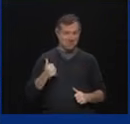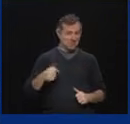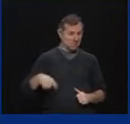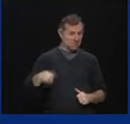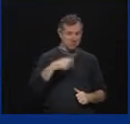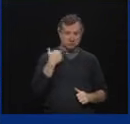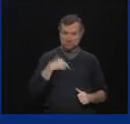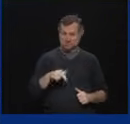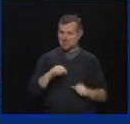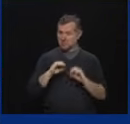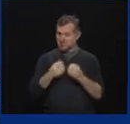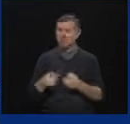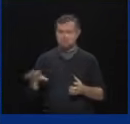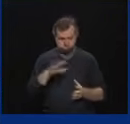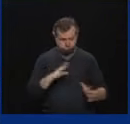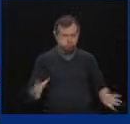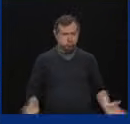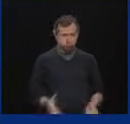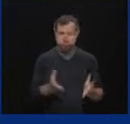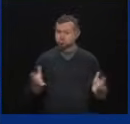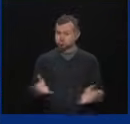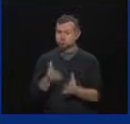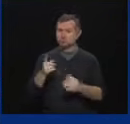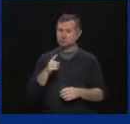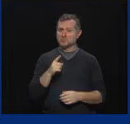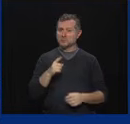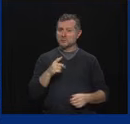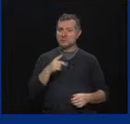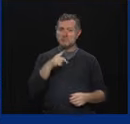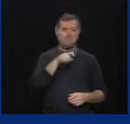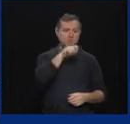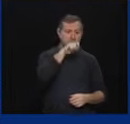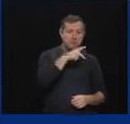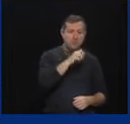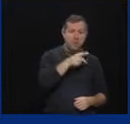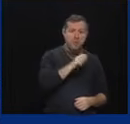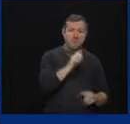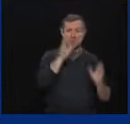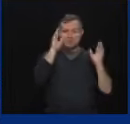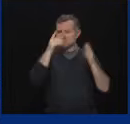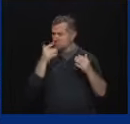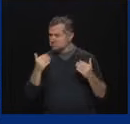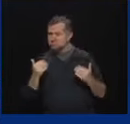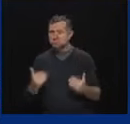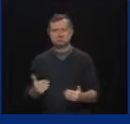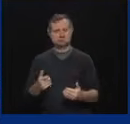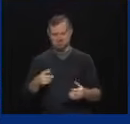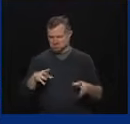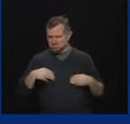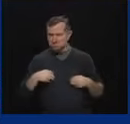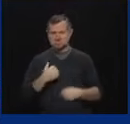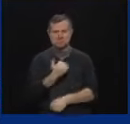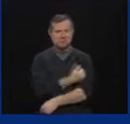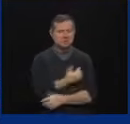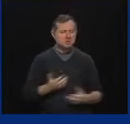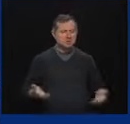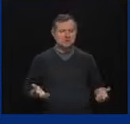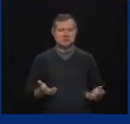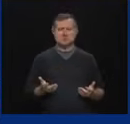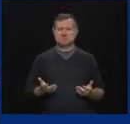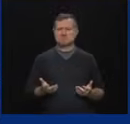members, everybody from the Pope on down, is encouraging people to get vaccinated. So people will say what they choose.